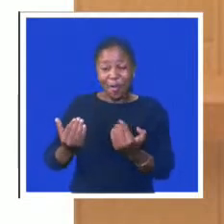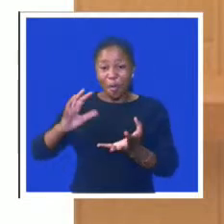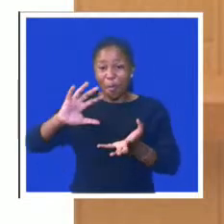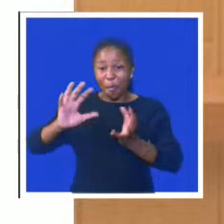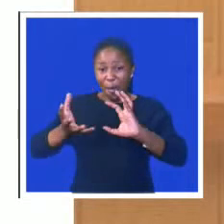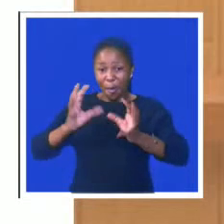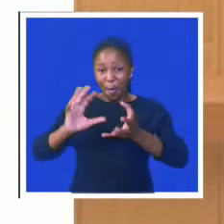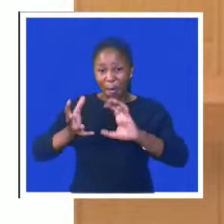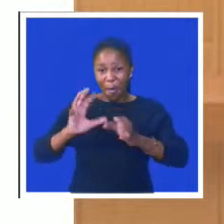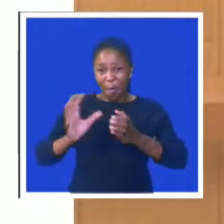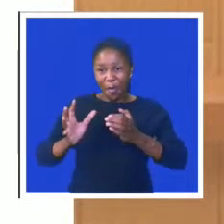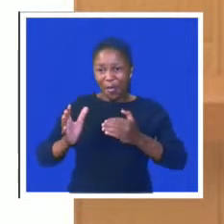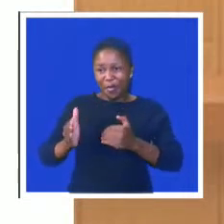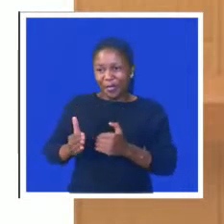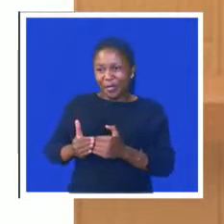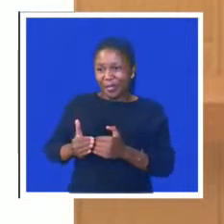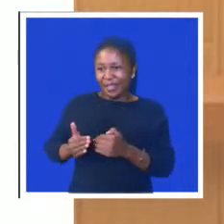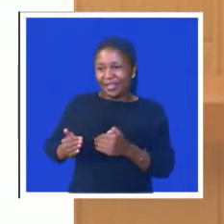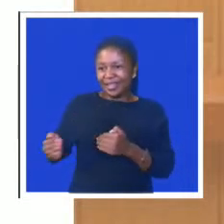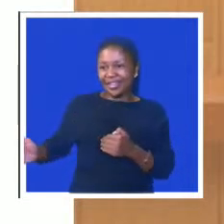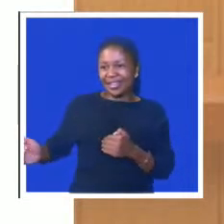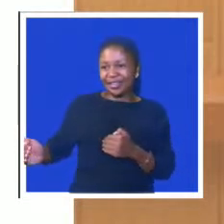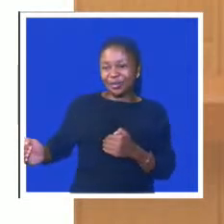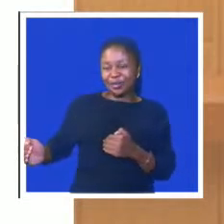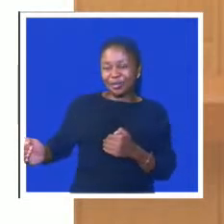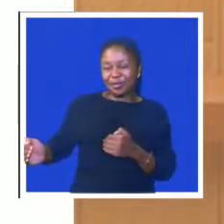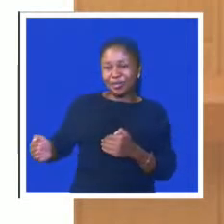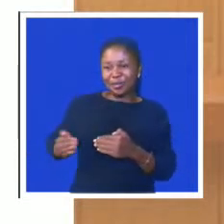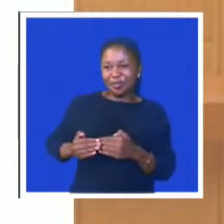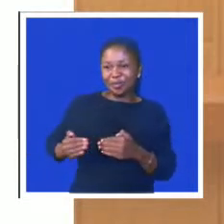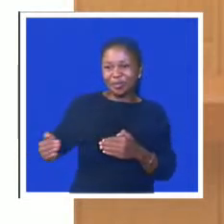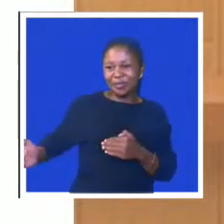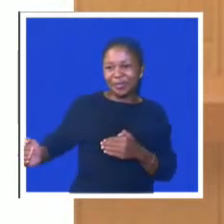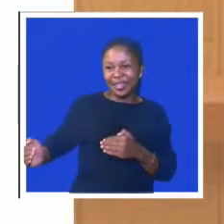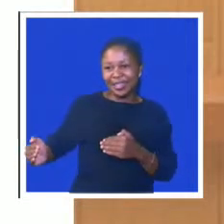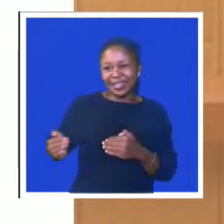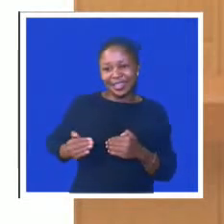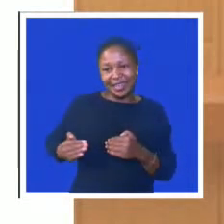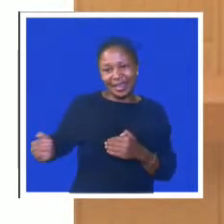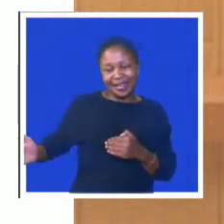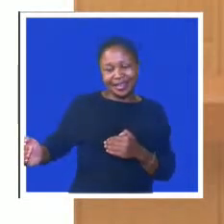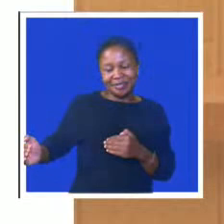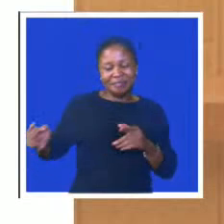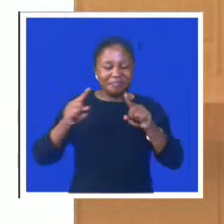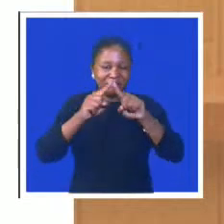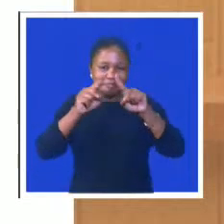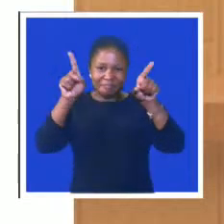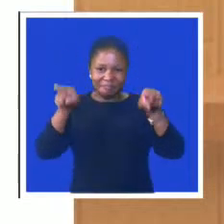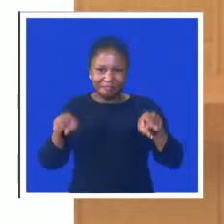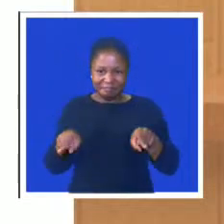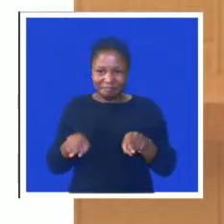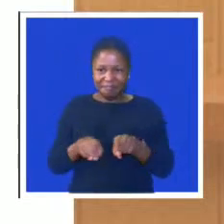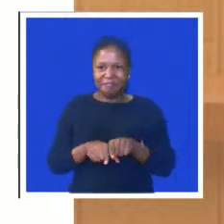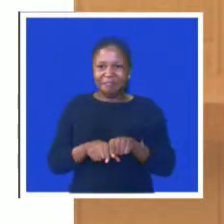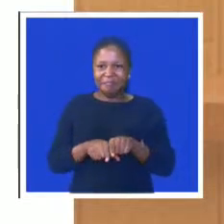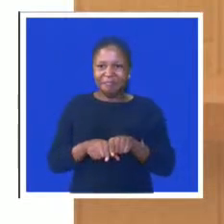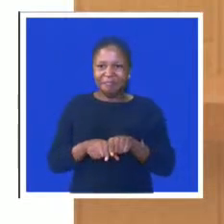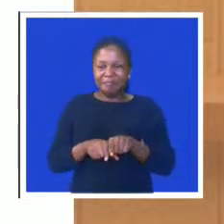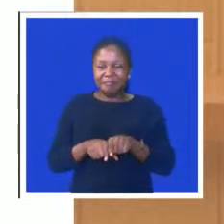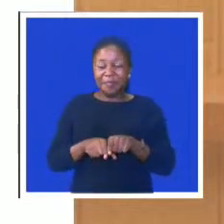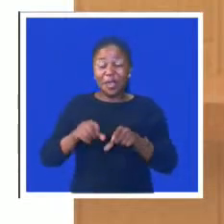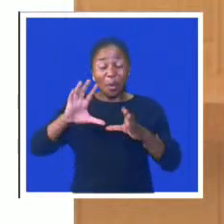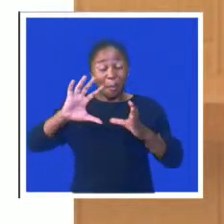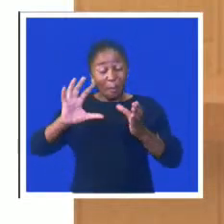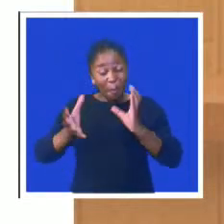is next to the box. The ball